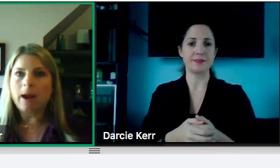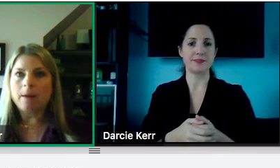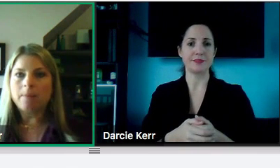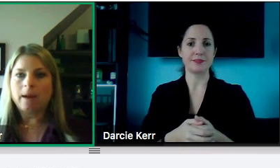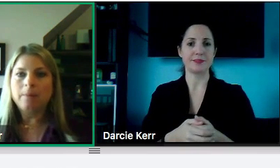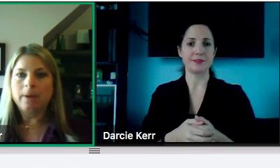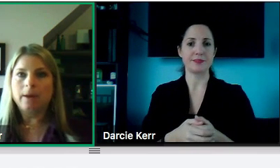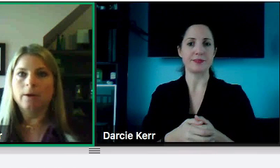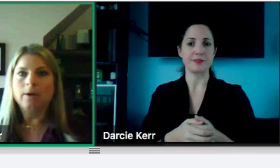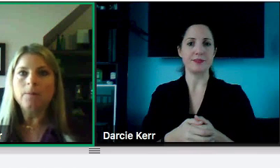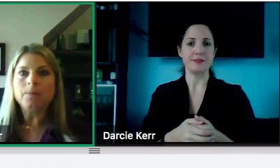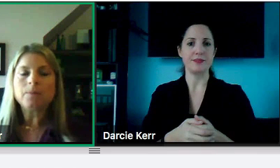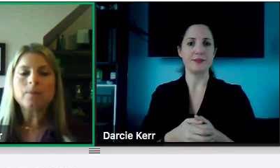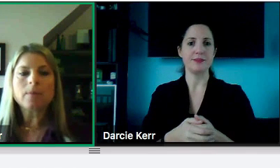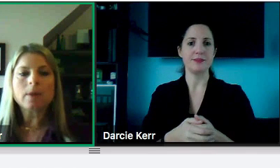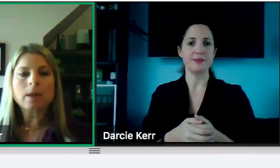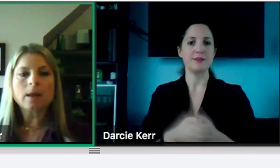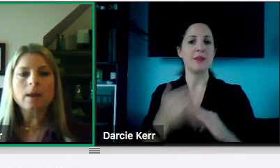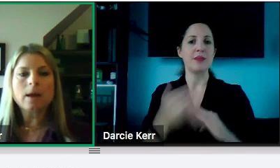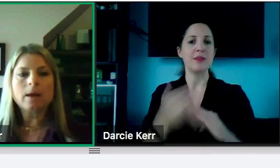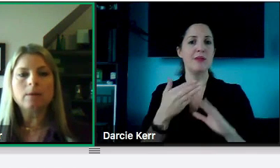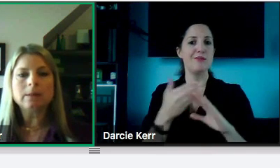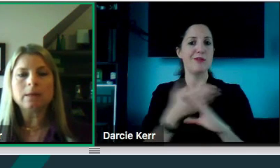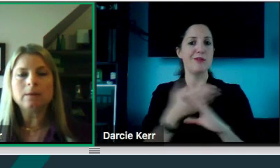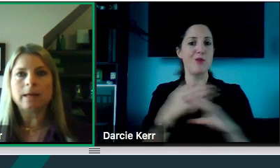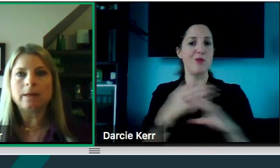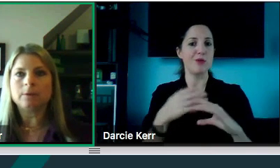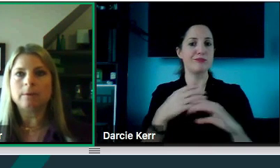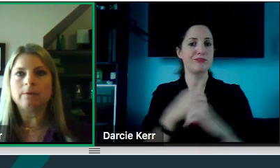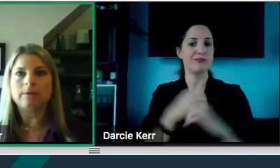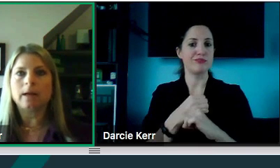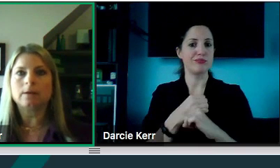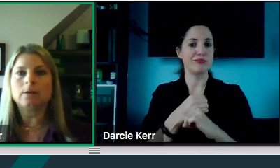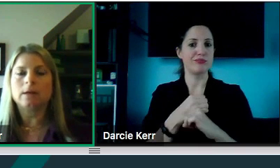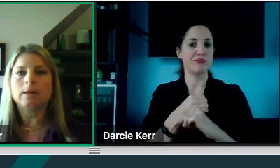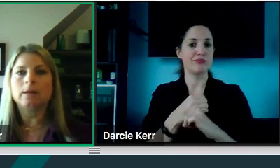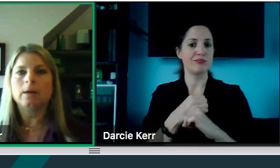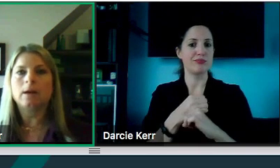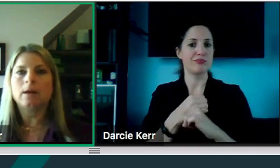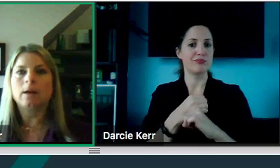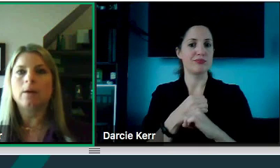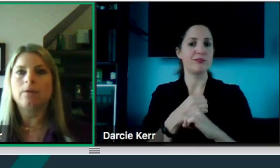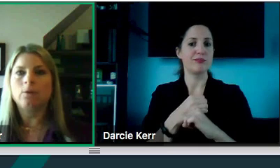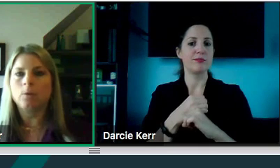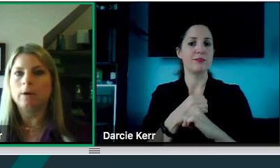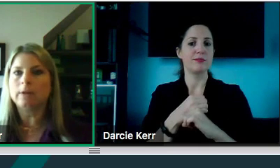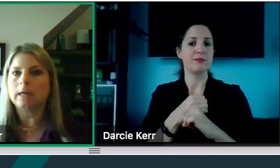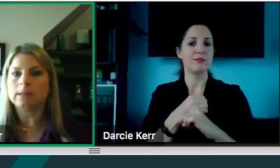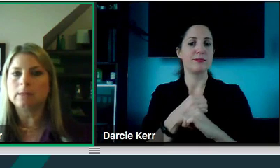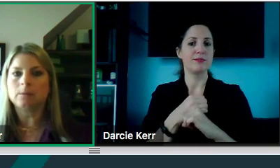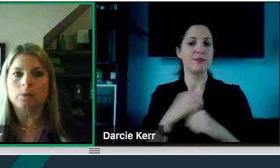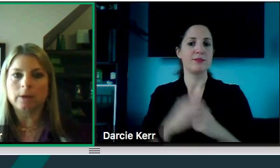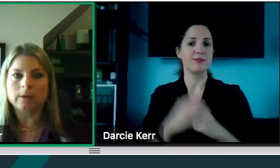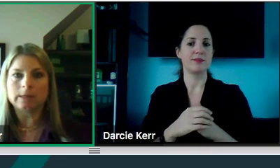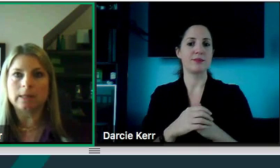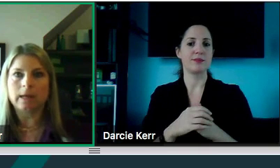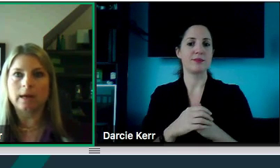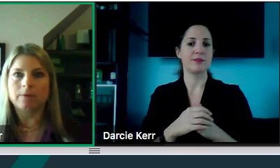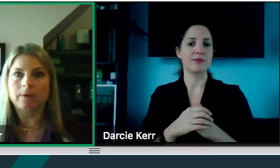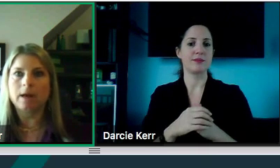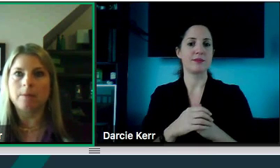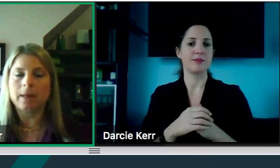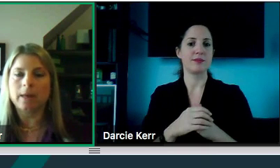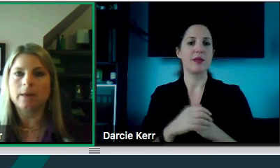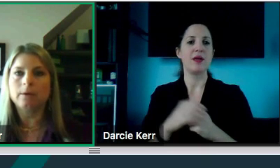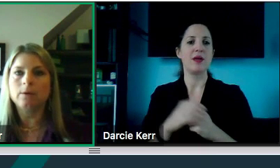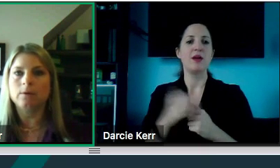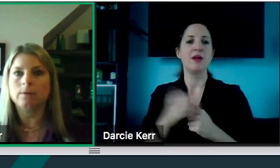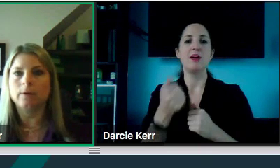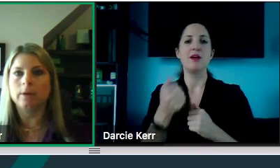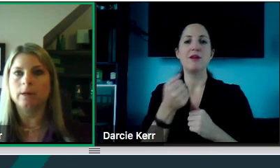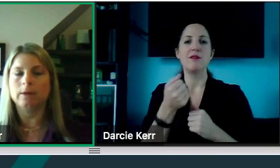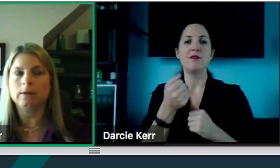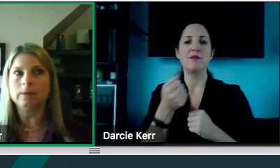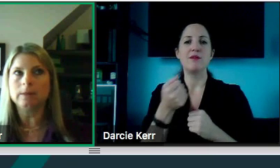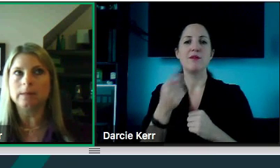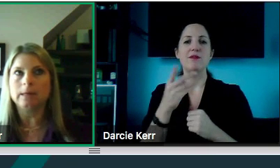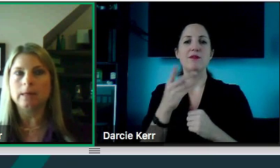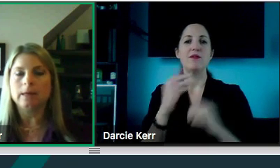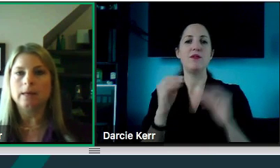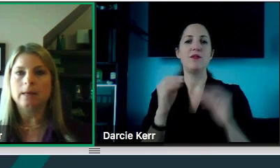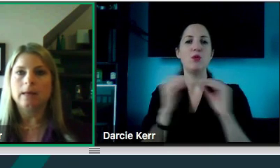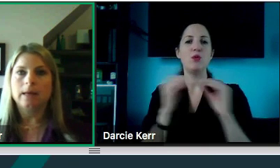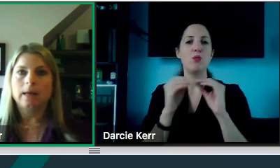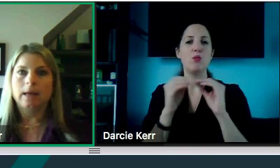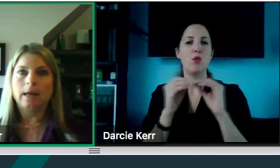Before we wrap up here, I also like to reflect on a few more of the testimonials that have come in over the